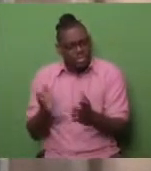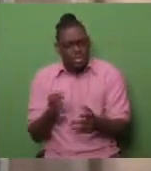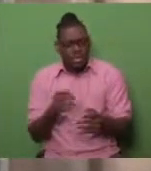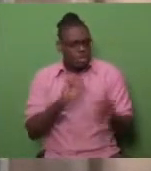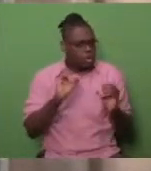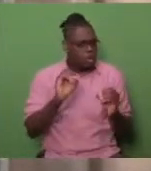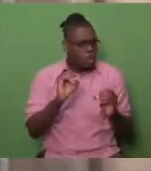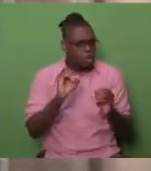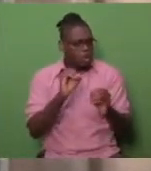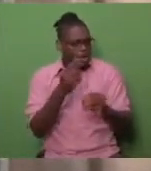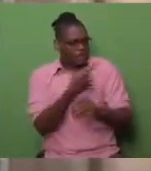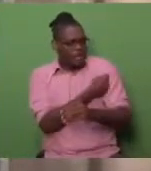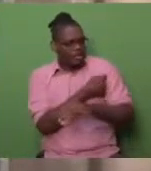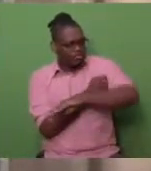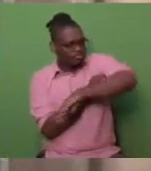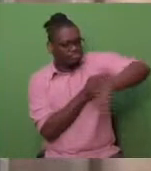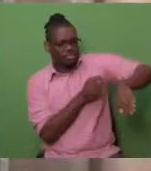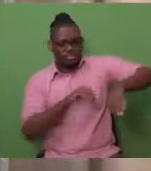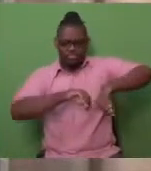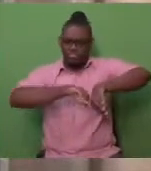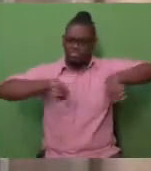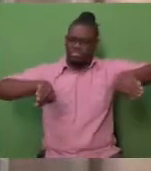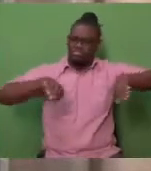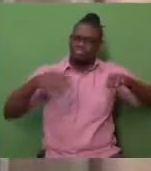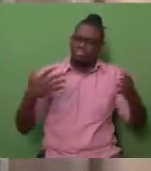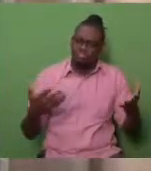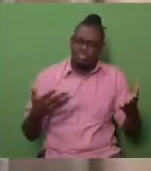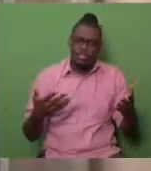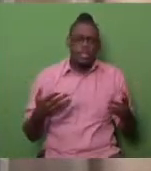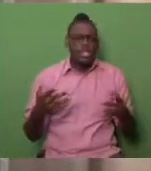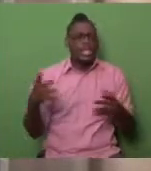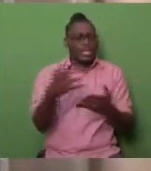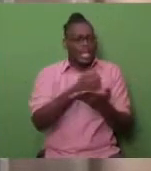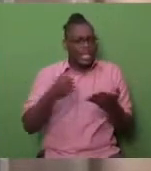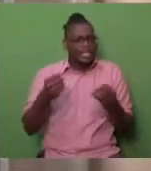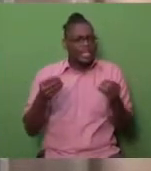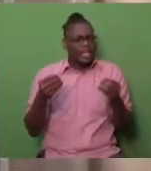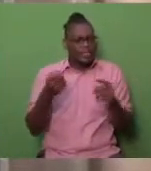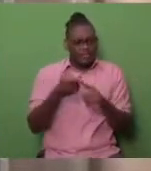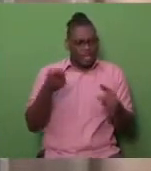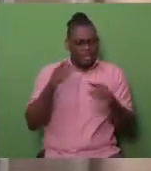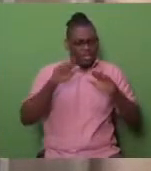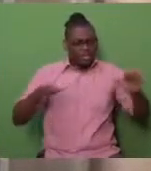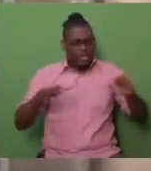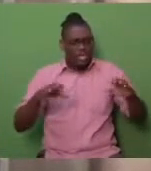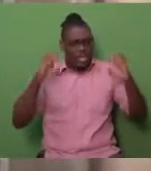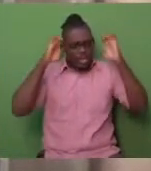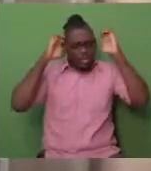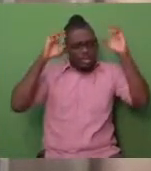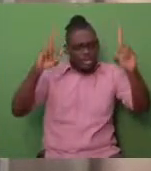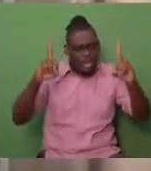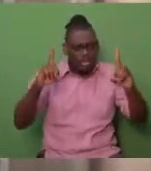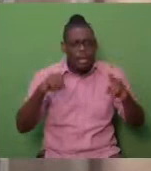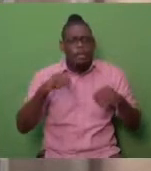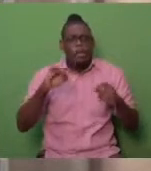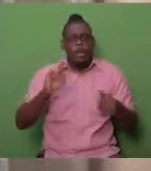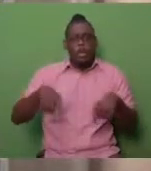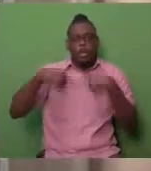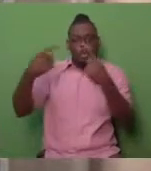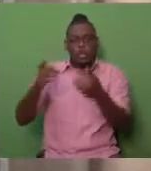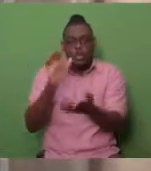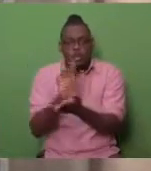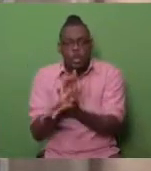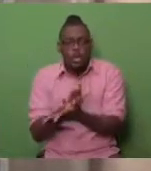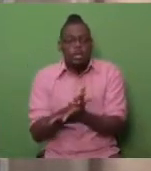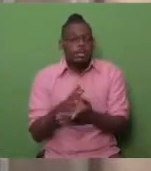education, when it viciously bullies, defames, and seeks to destroy every citizen who dares to speak out against their failures,